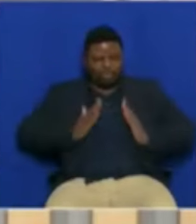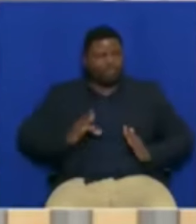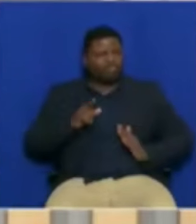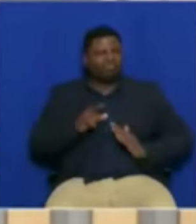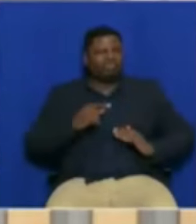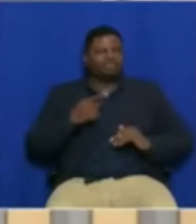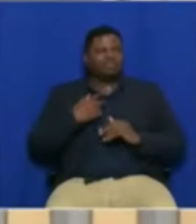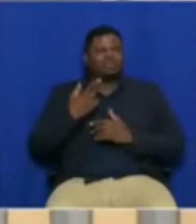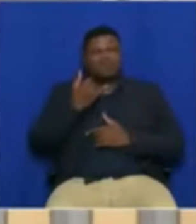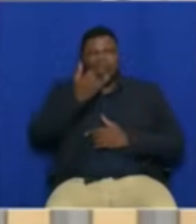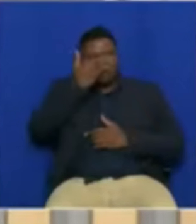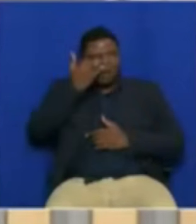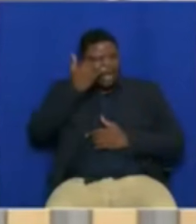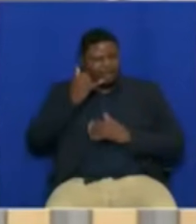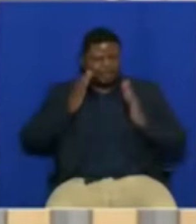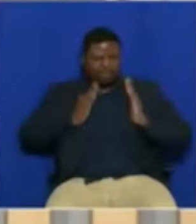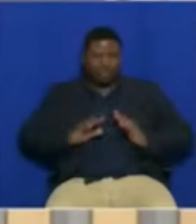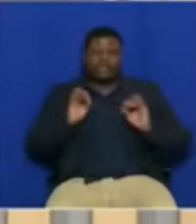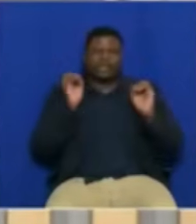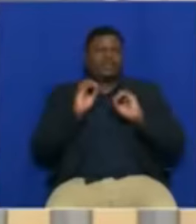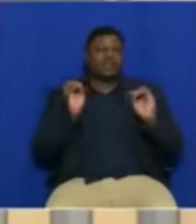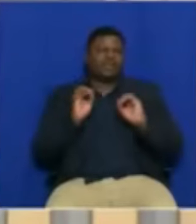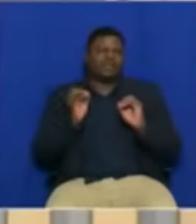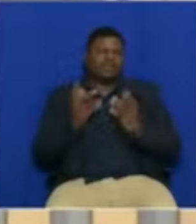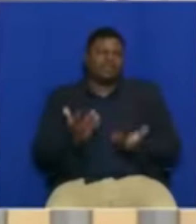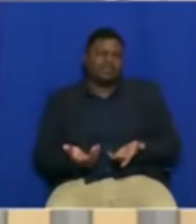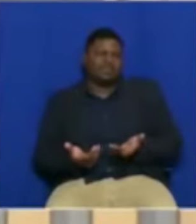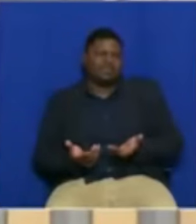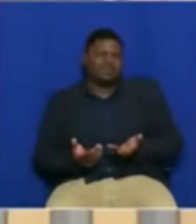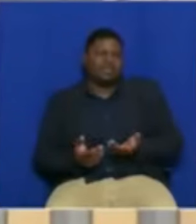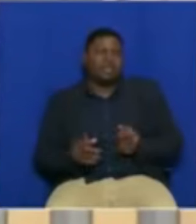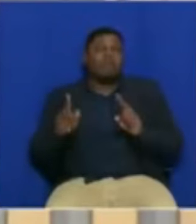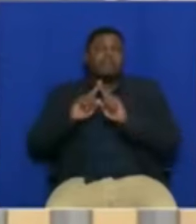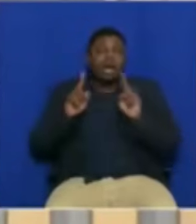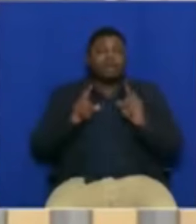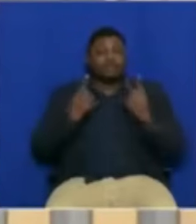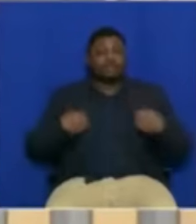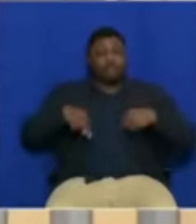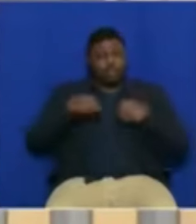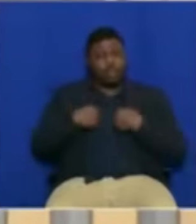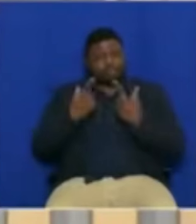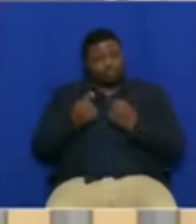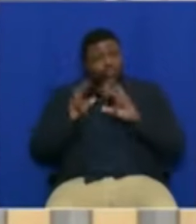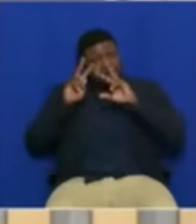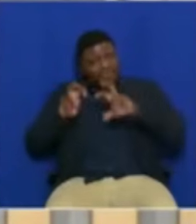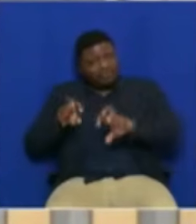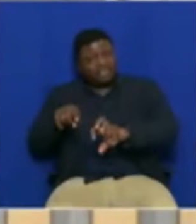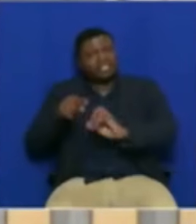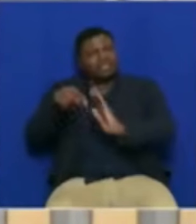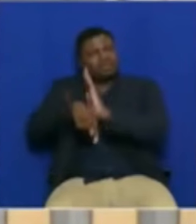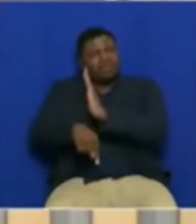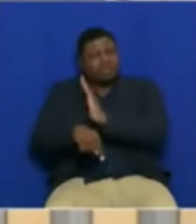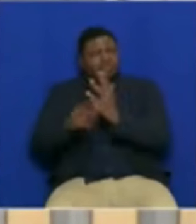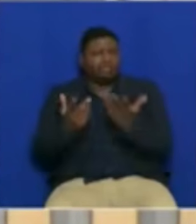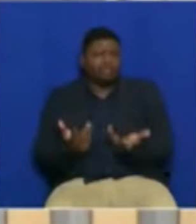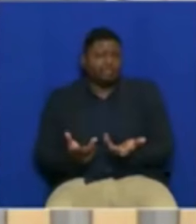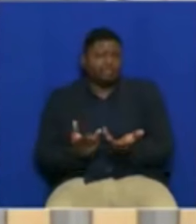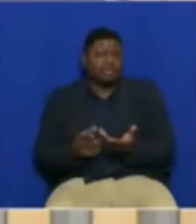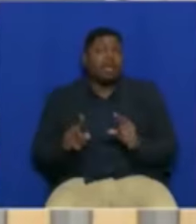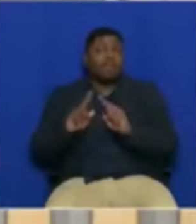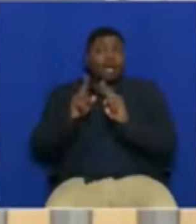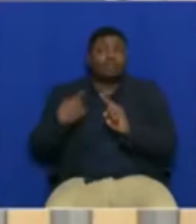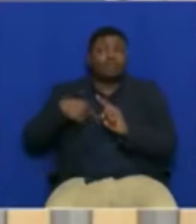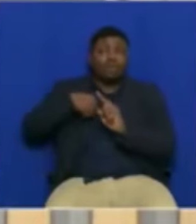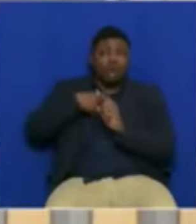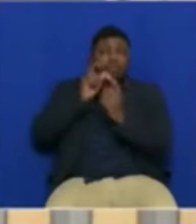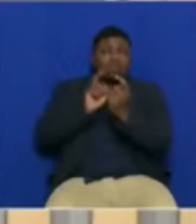to this is all the follow through, and I'm coming to a part now. When we went to Major General Pinar,